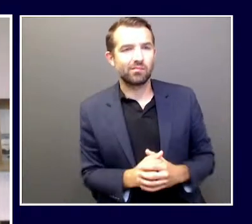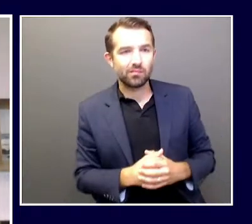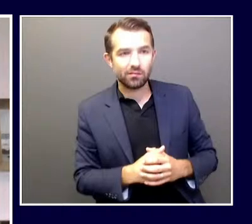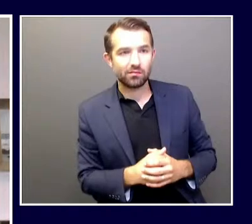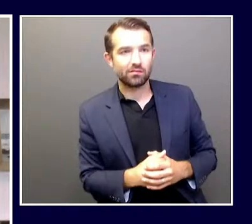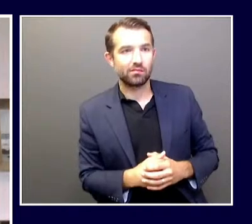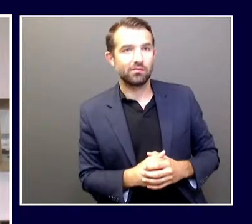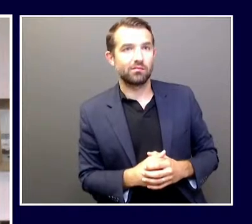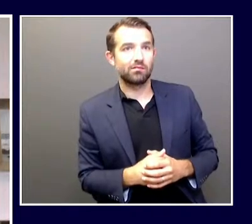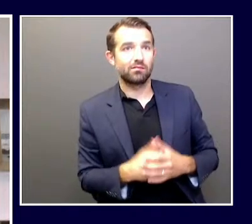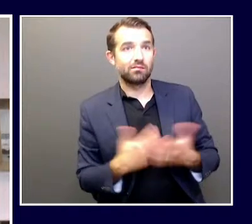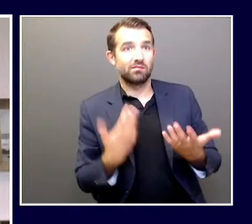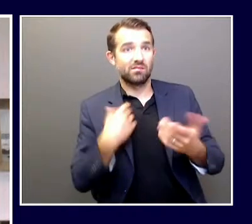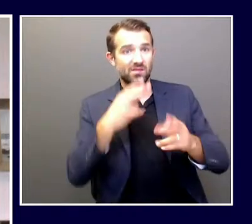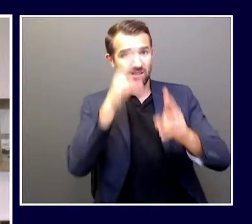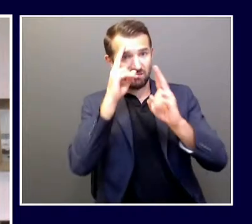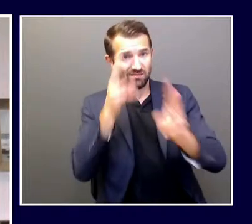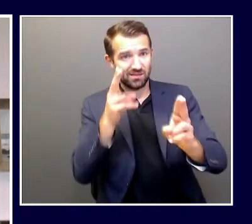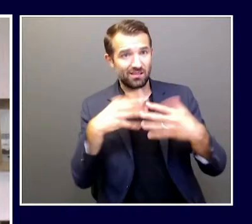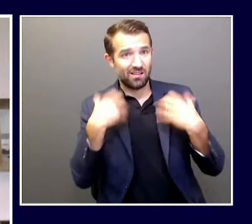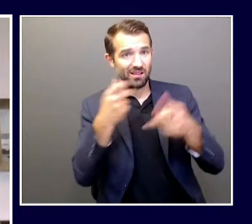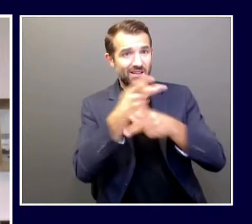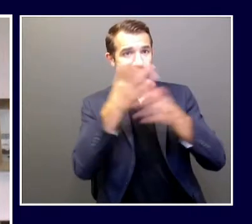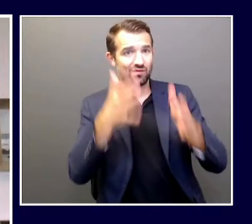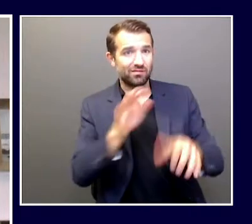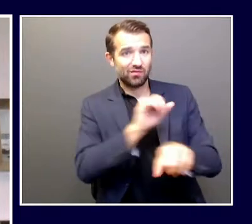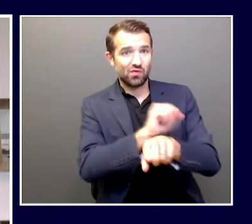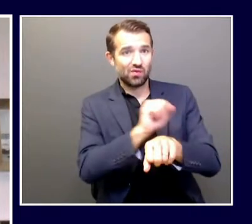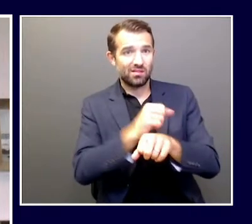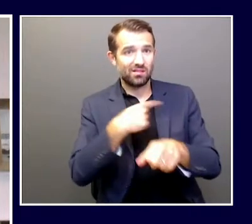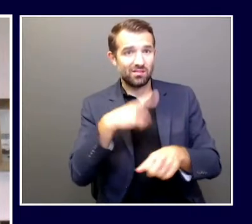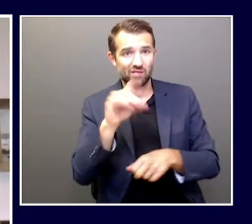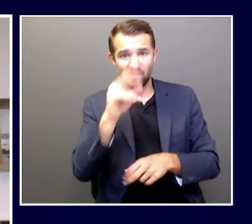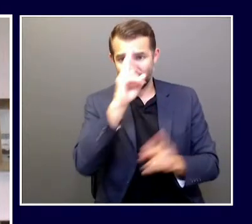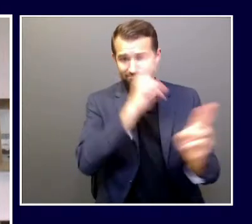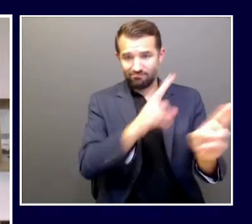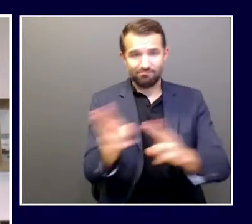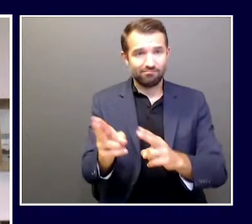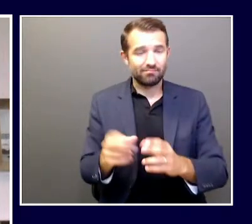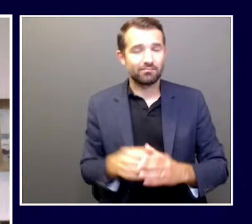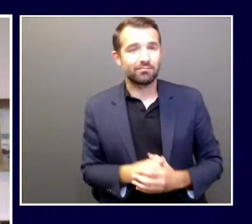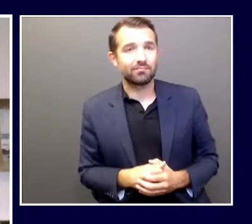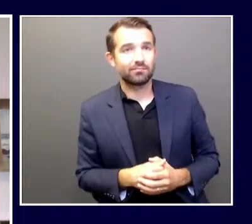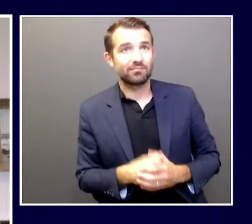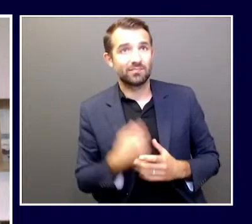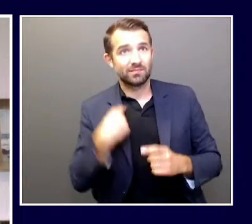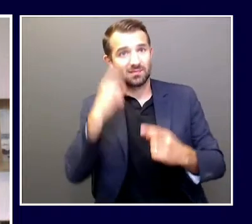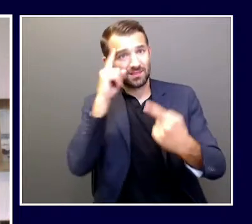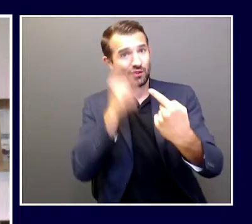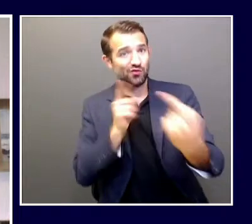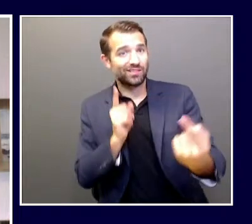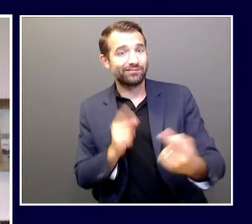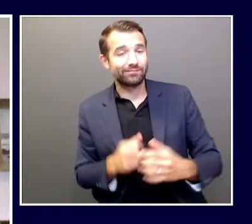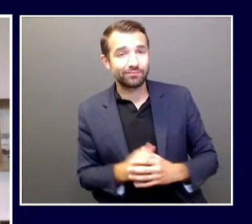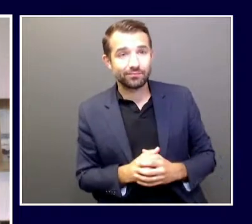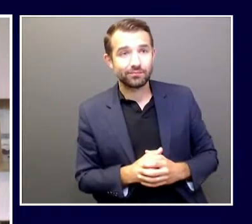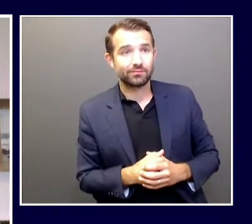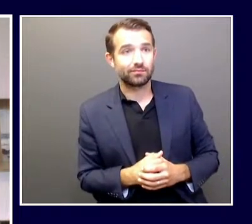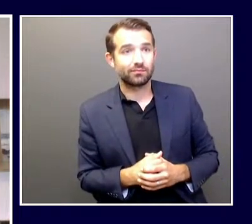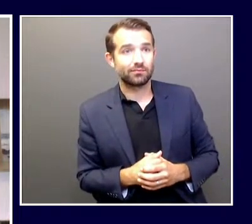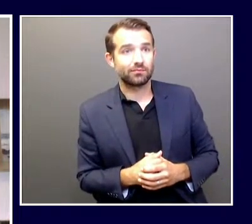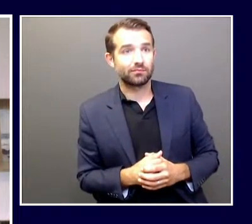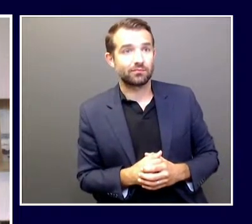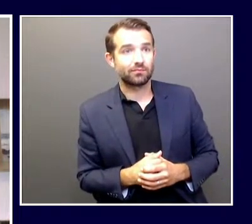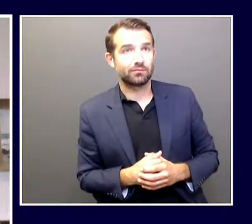healthcare profession, I disagree with them. Let's start with the baseline. Working in a healthcare facility already subjects